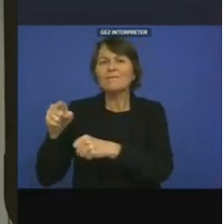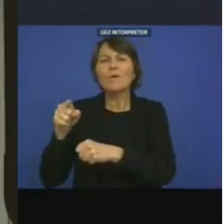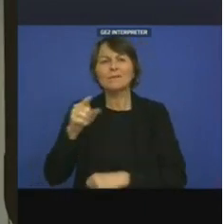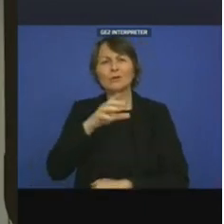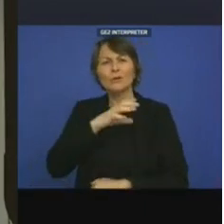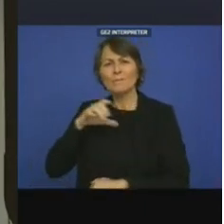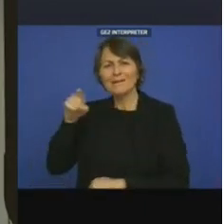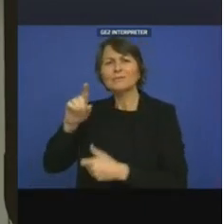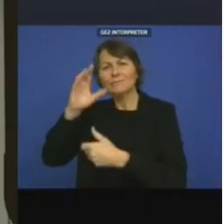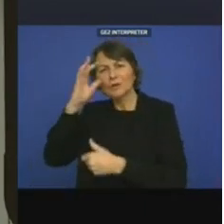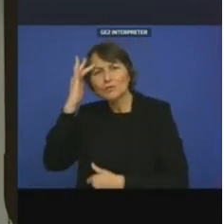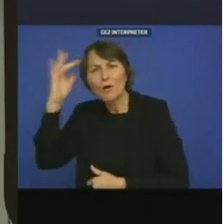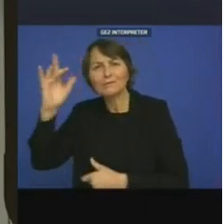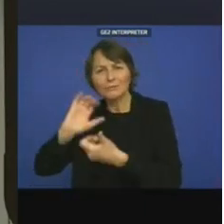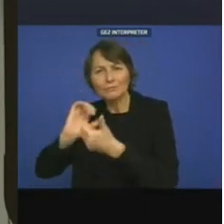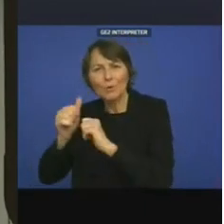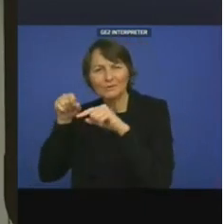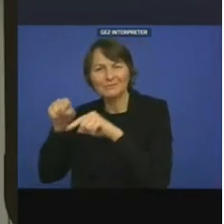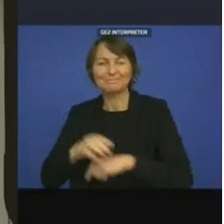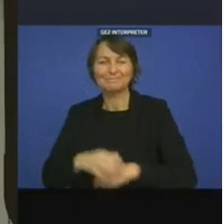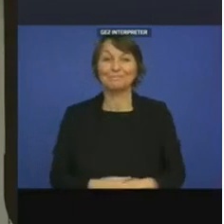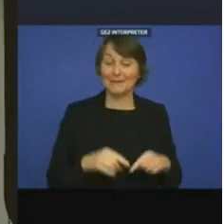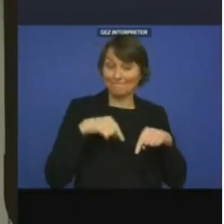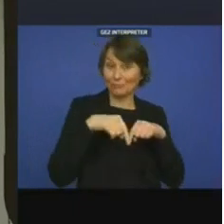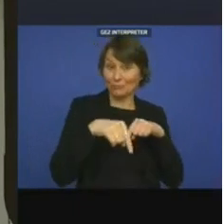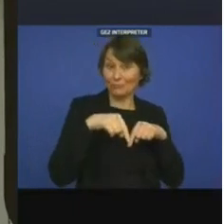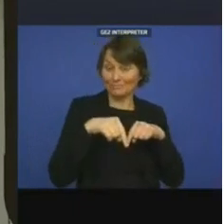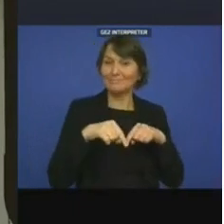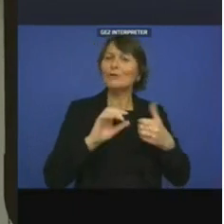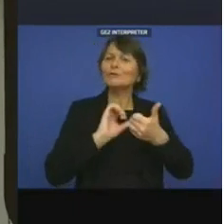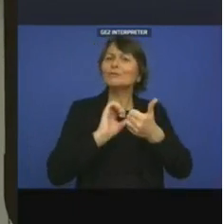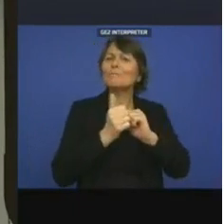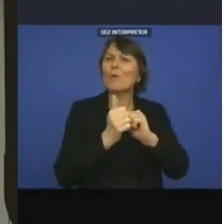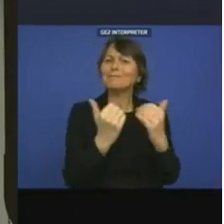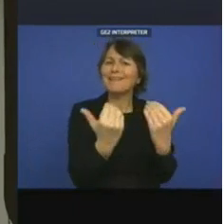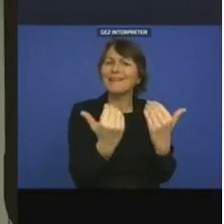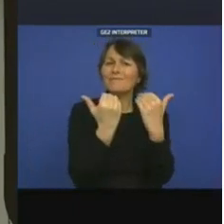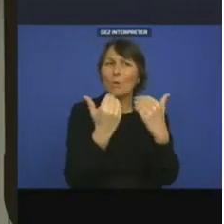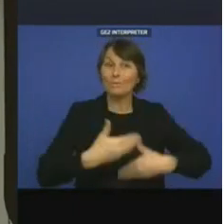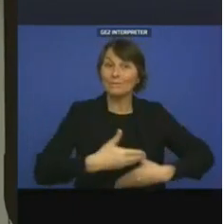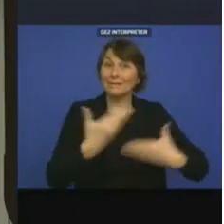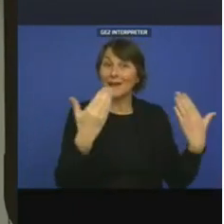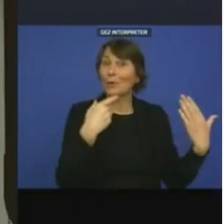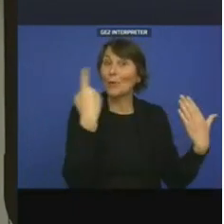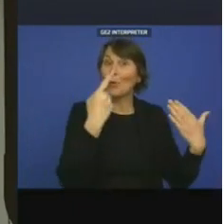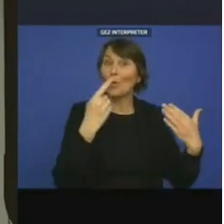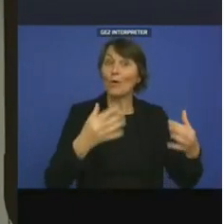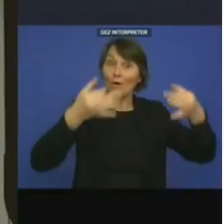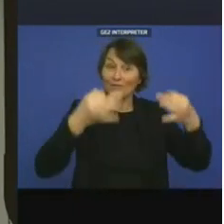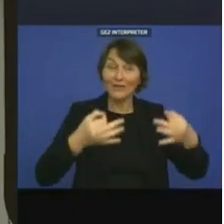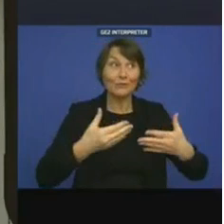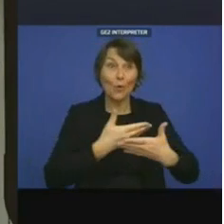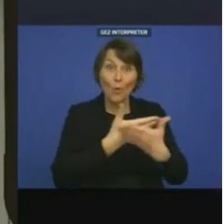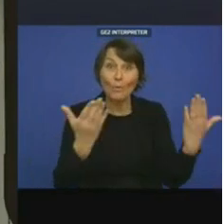Commission. In a few minutes, our Sport Info Day will be opened by Commissioner Gabriel,